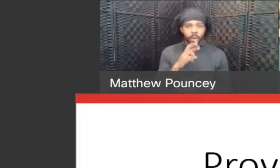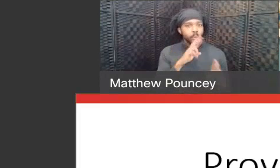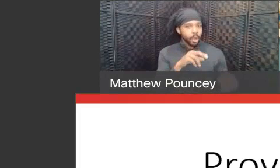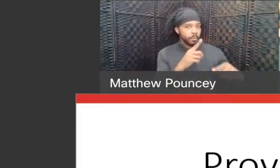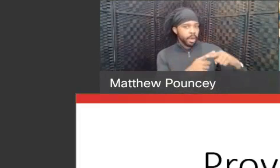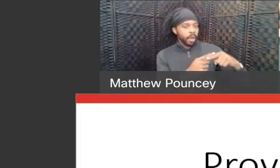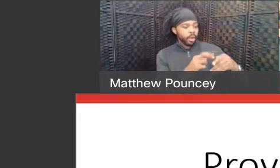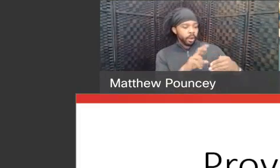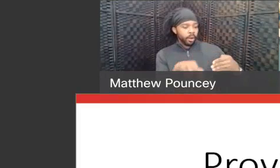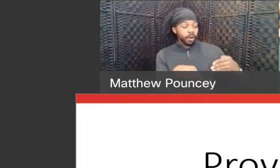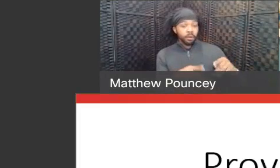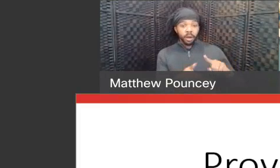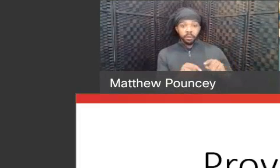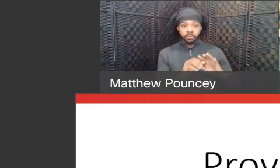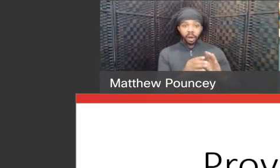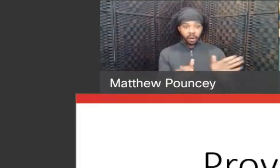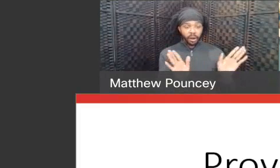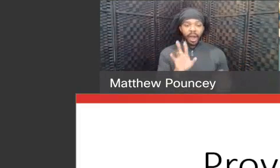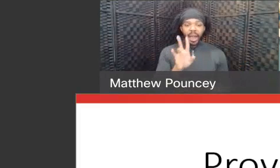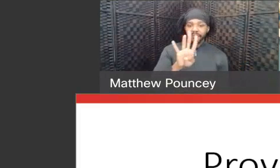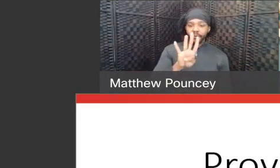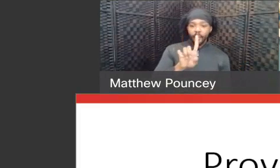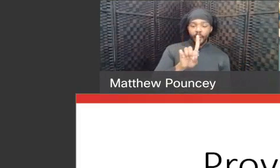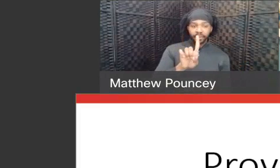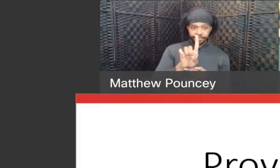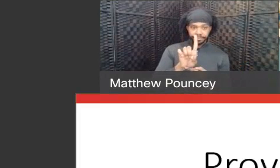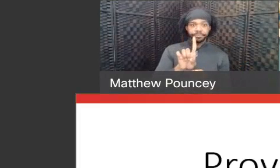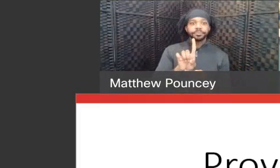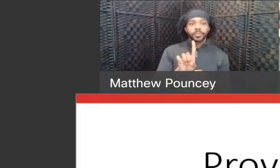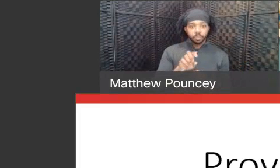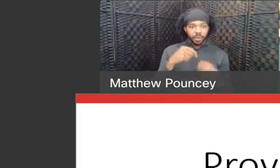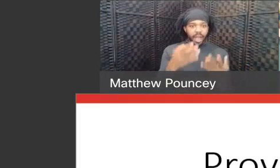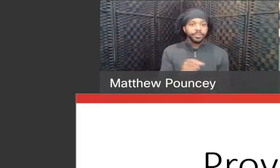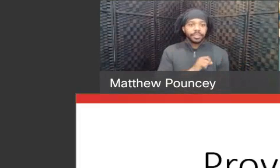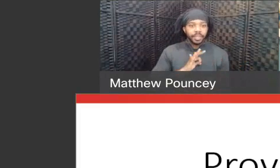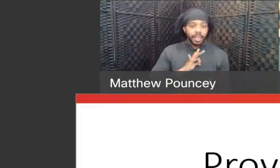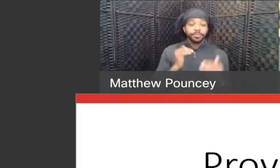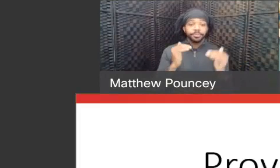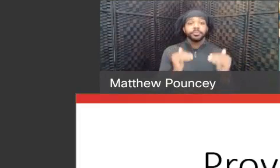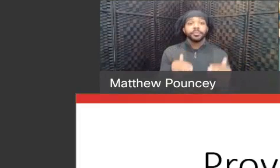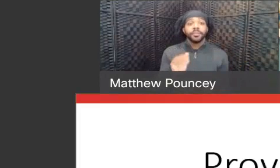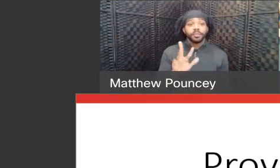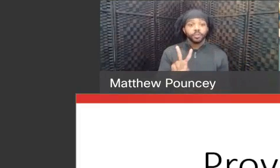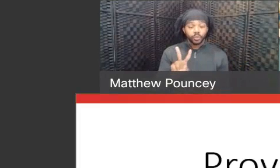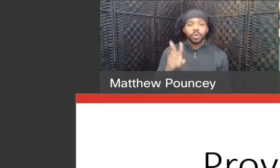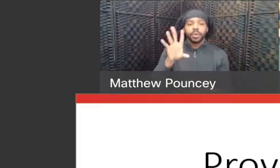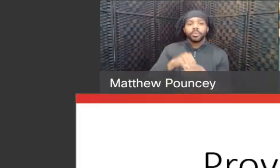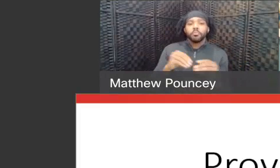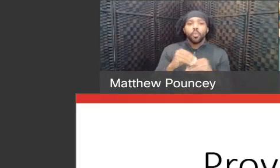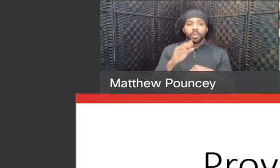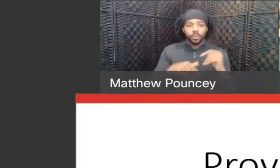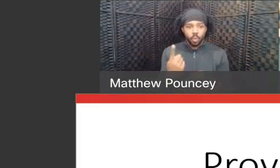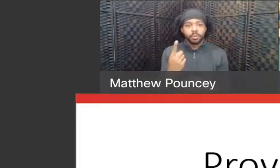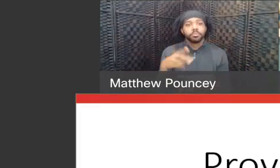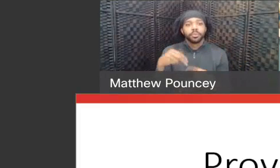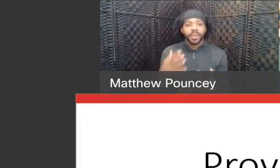is 741. 52 of these have been reported by more than 1 provider, and we have had 10 provider staff